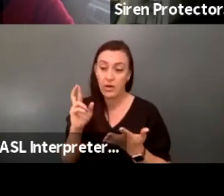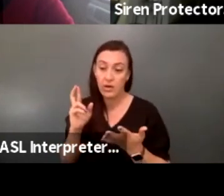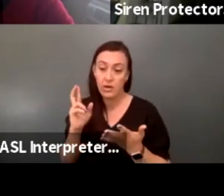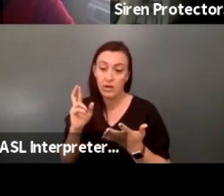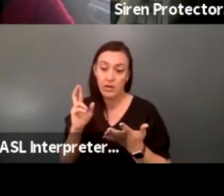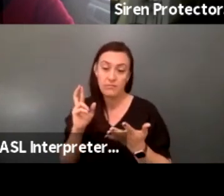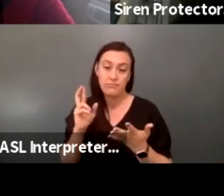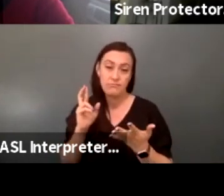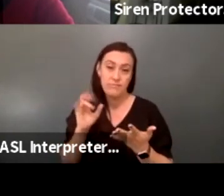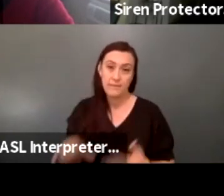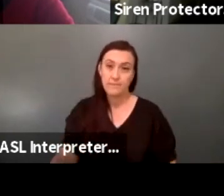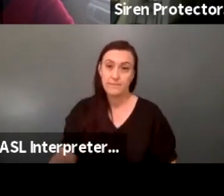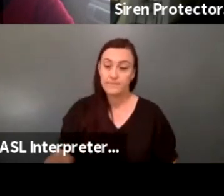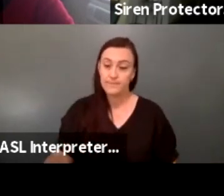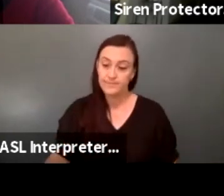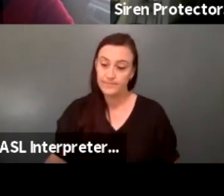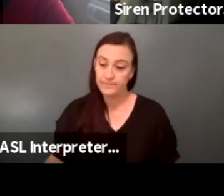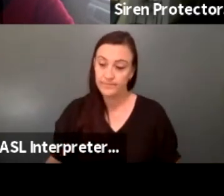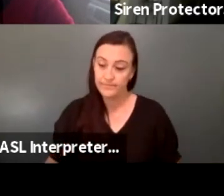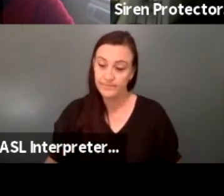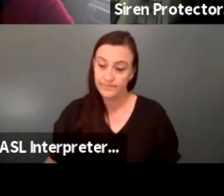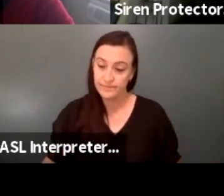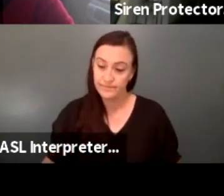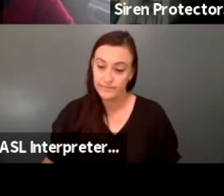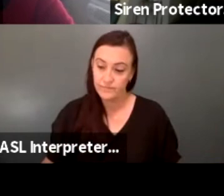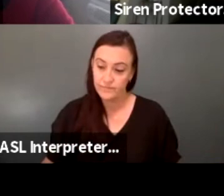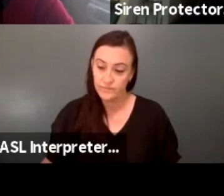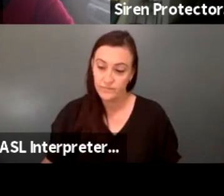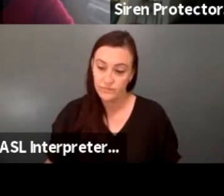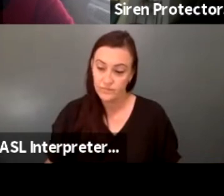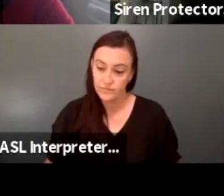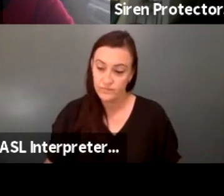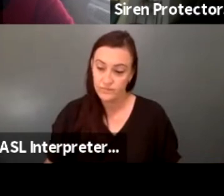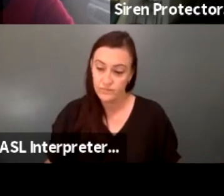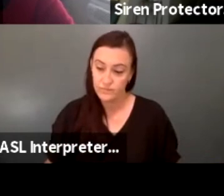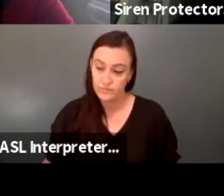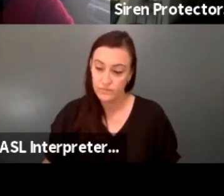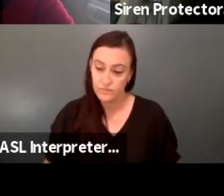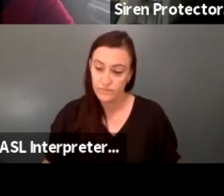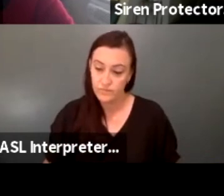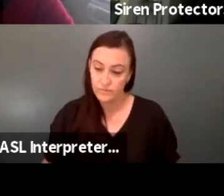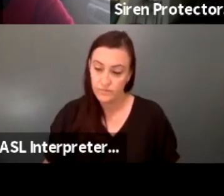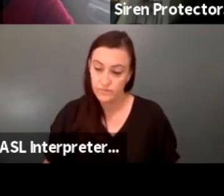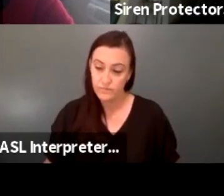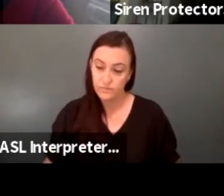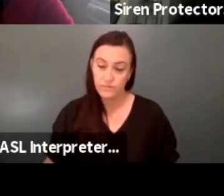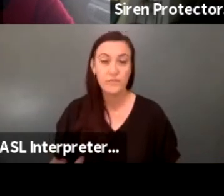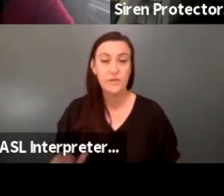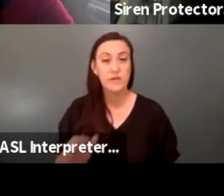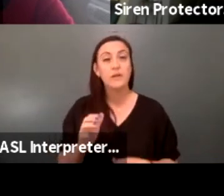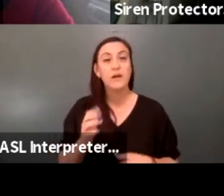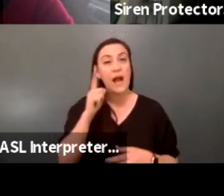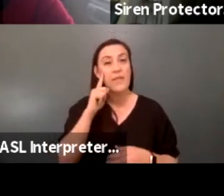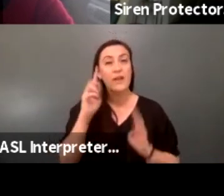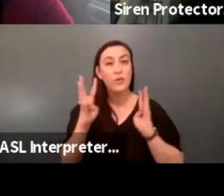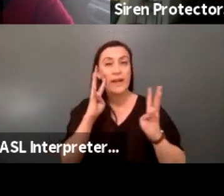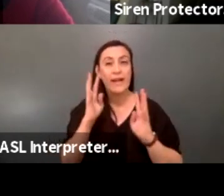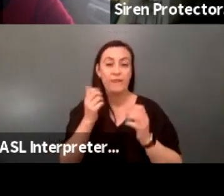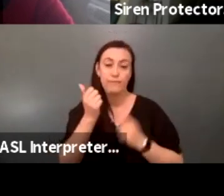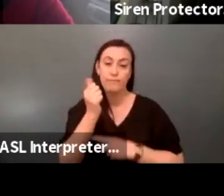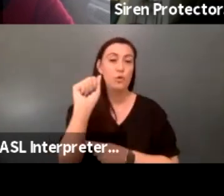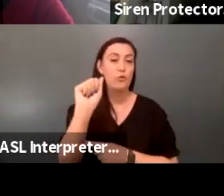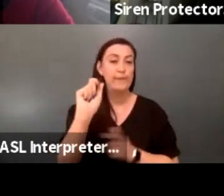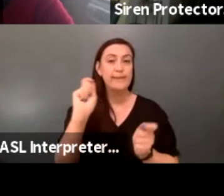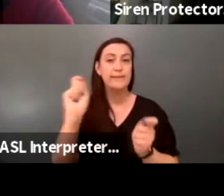on. I think there are creative movements everywhere right now, sparks happening all over